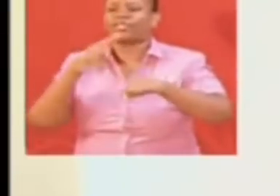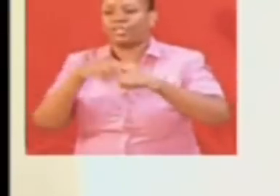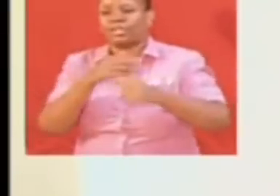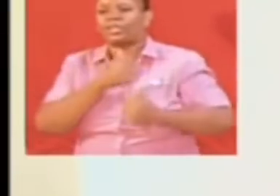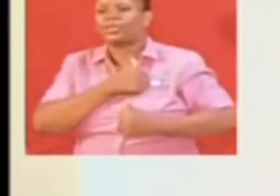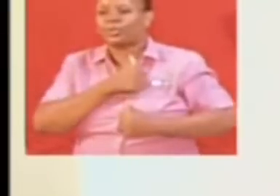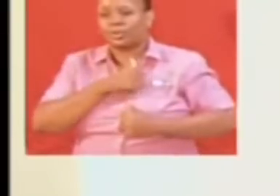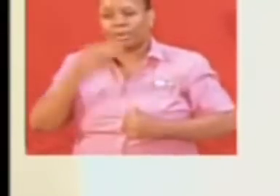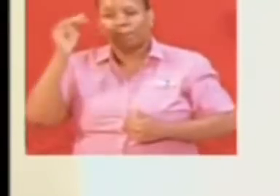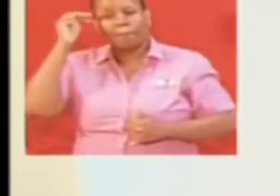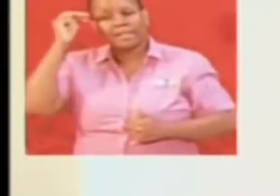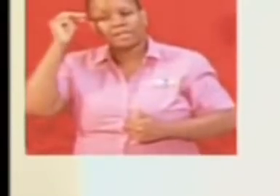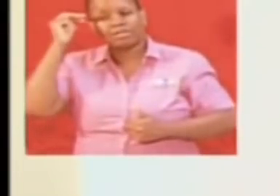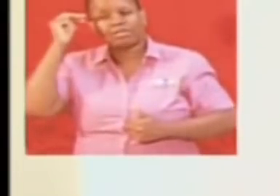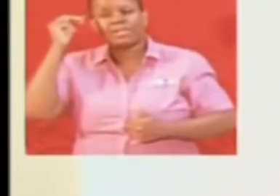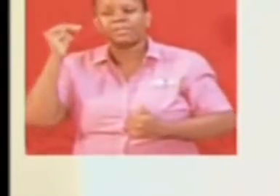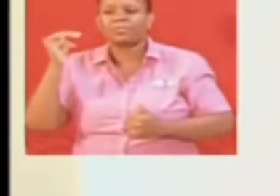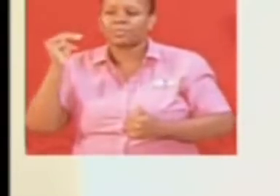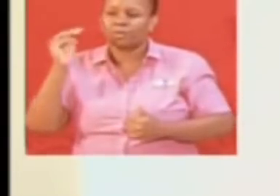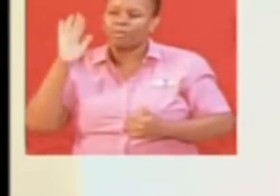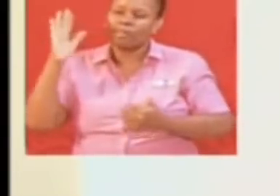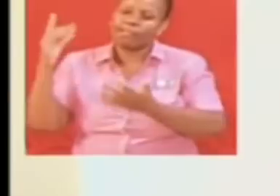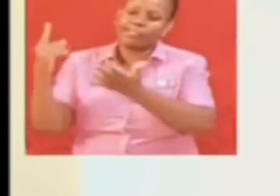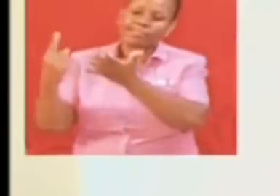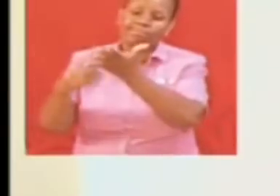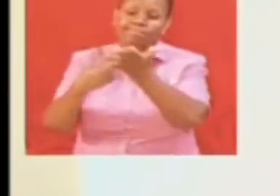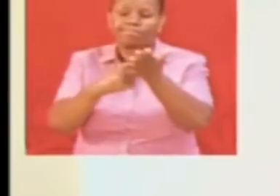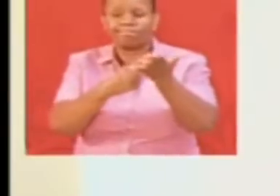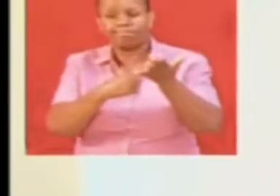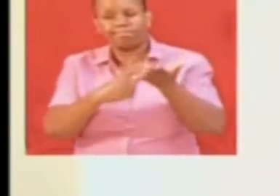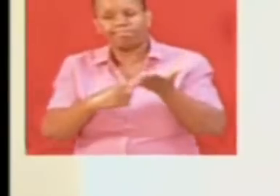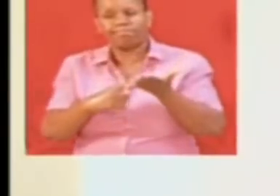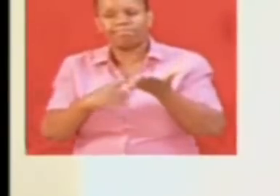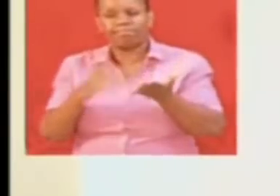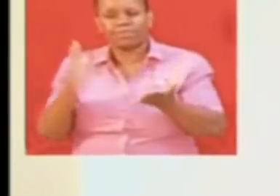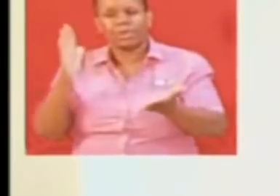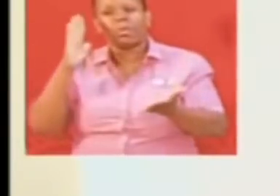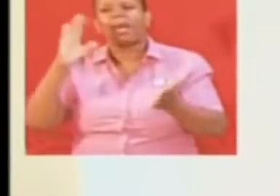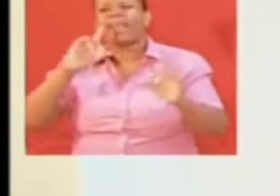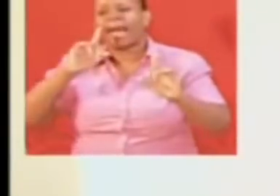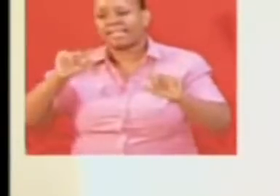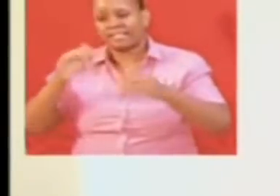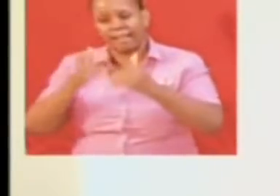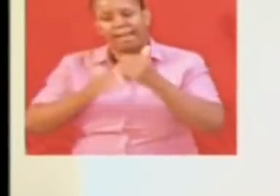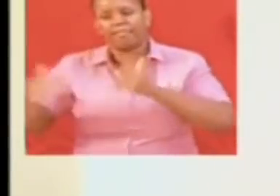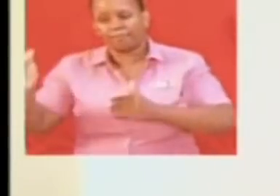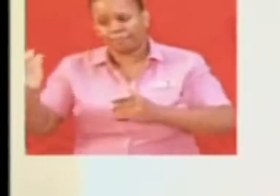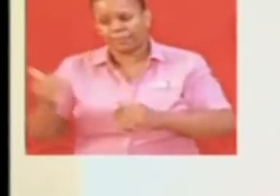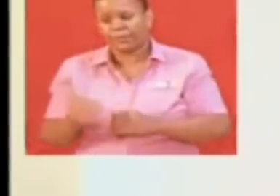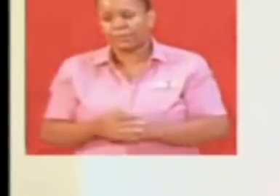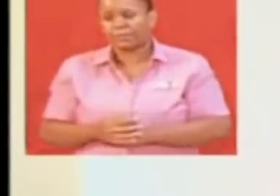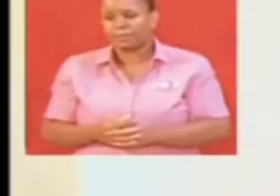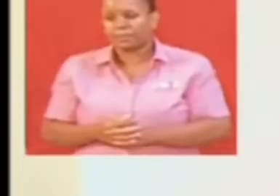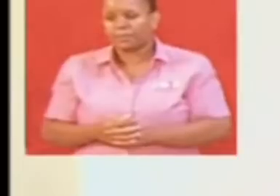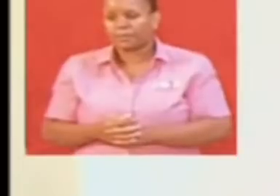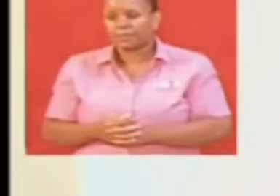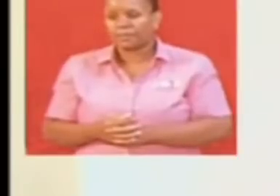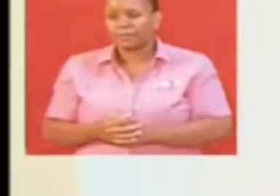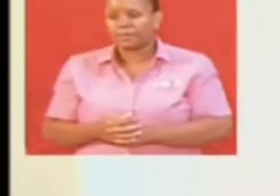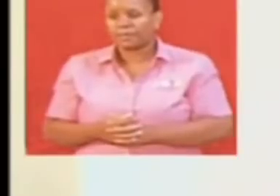more about it and be able to respond better after that, not only coming from me, but from those who are to